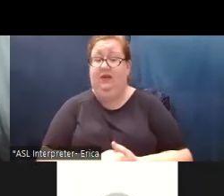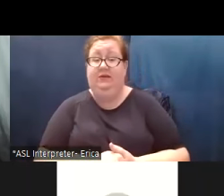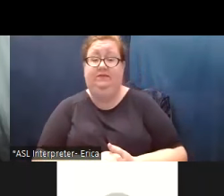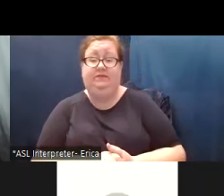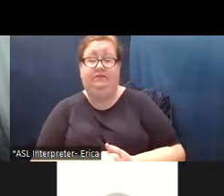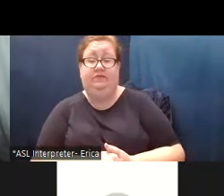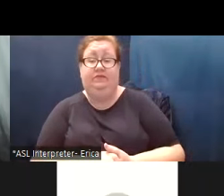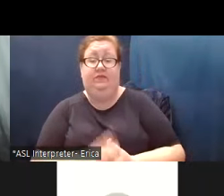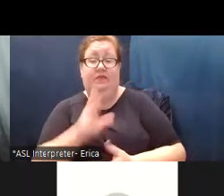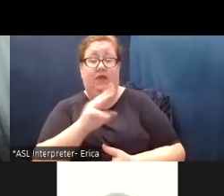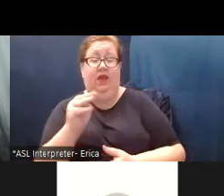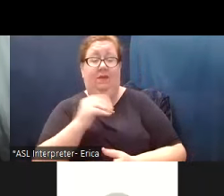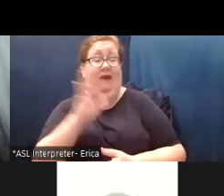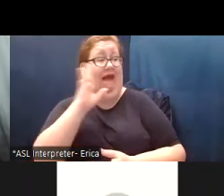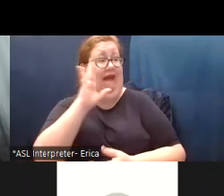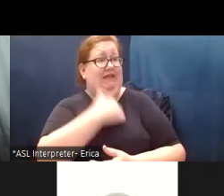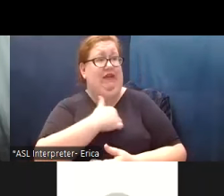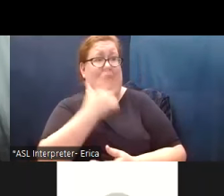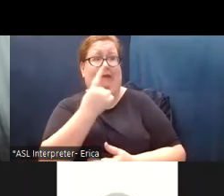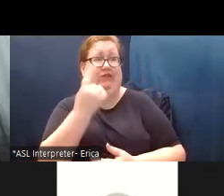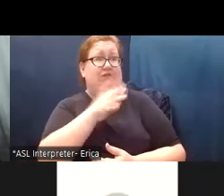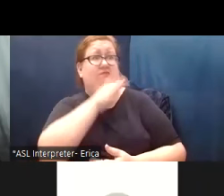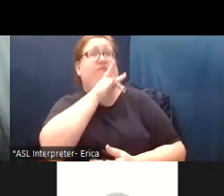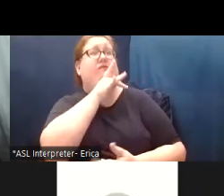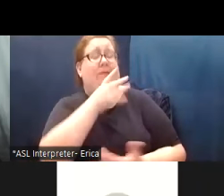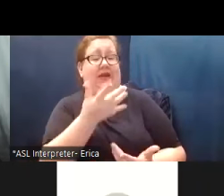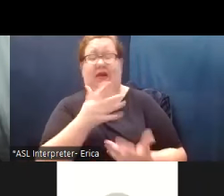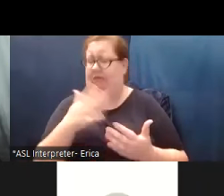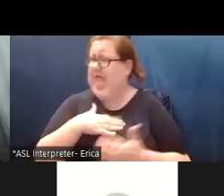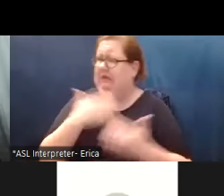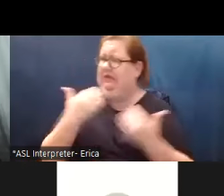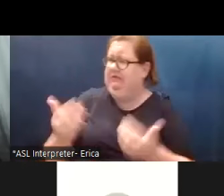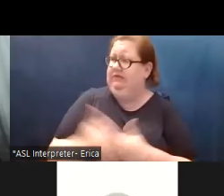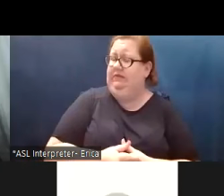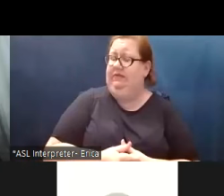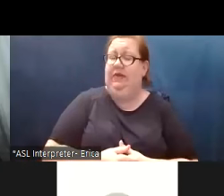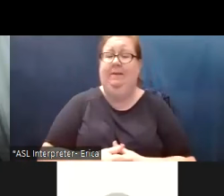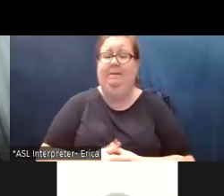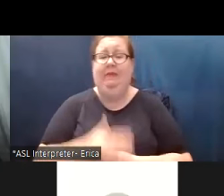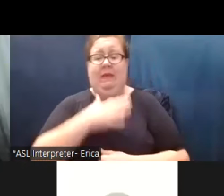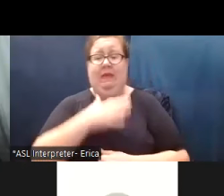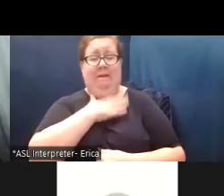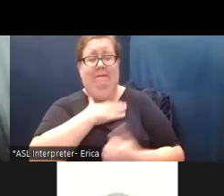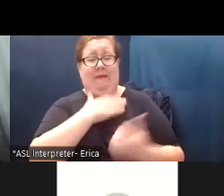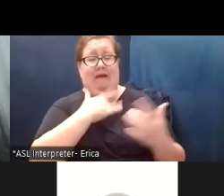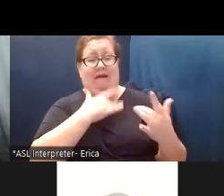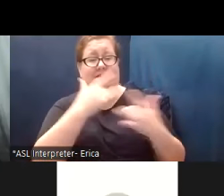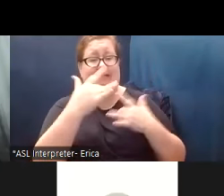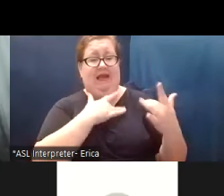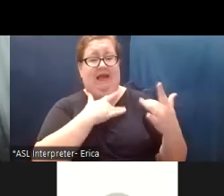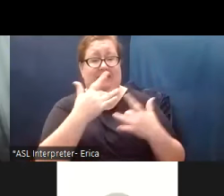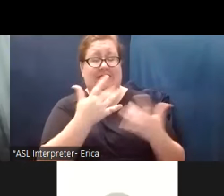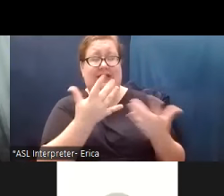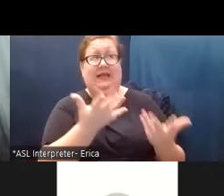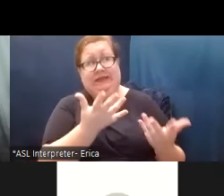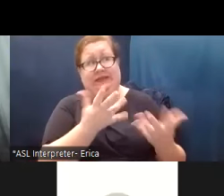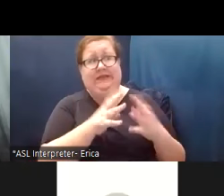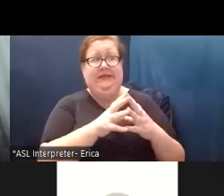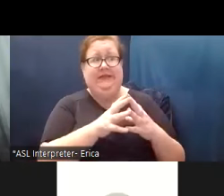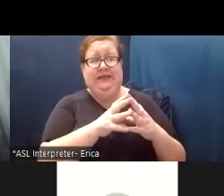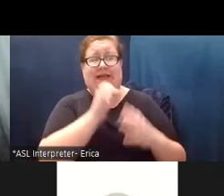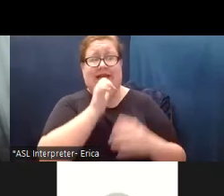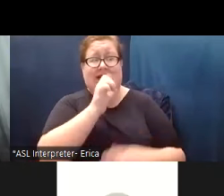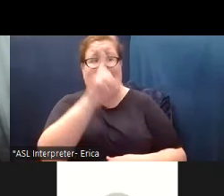Hi, sorry, I'm just jumping in, but Yeah, please do. my tendency is to not think